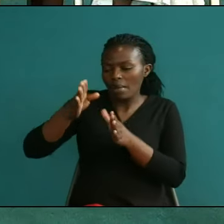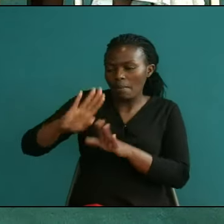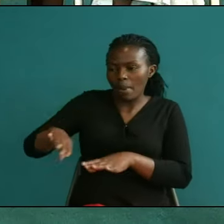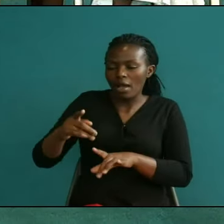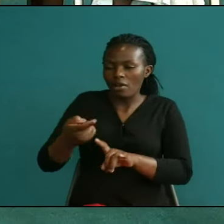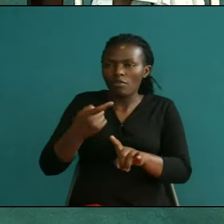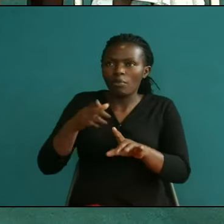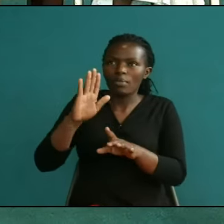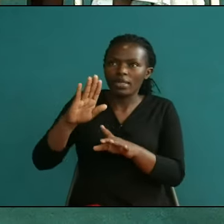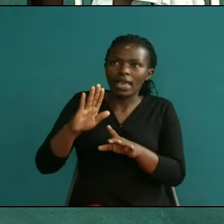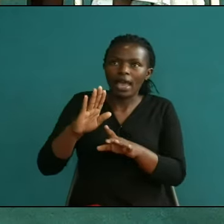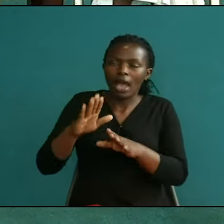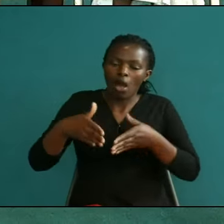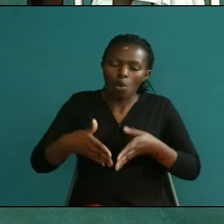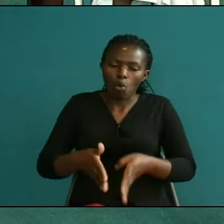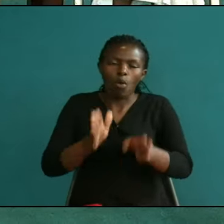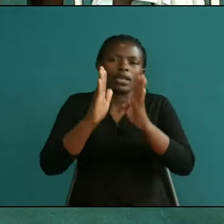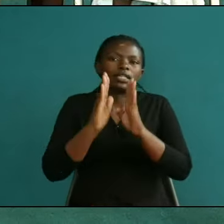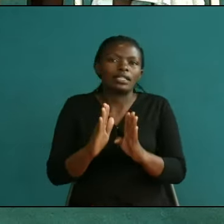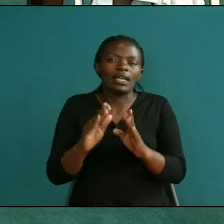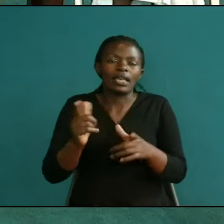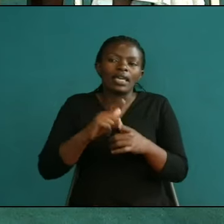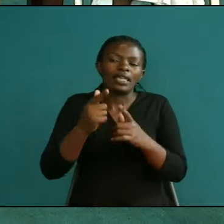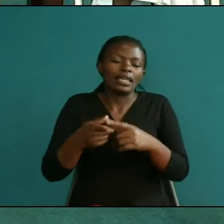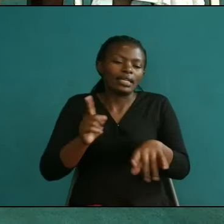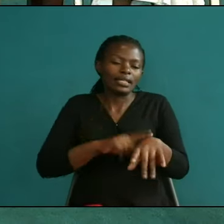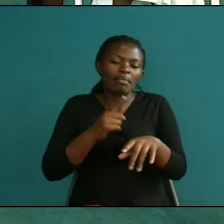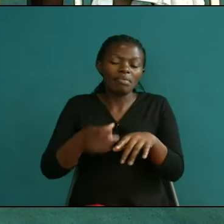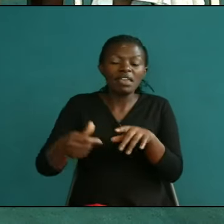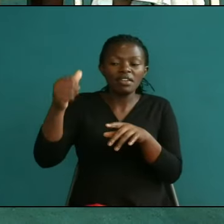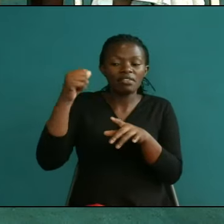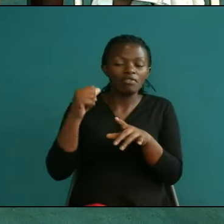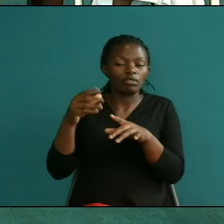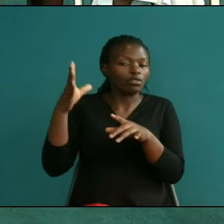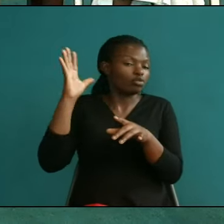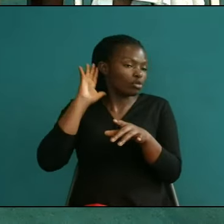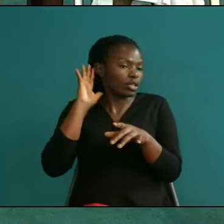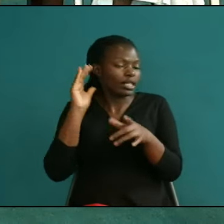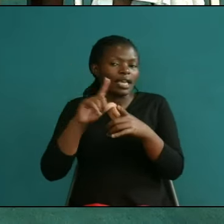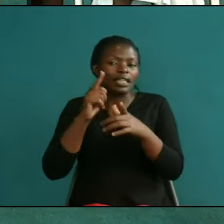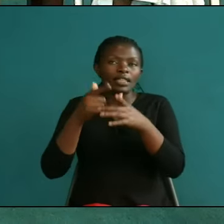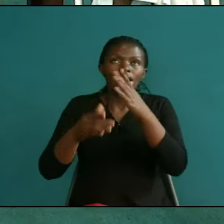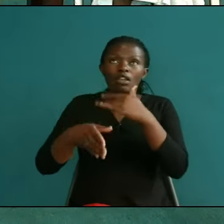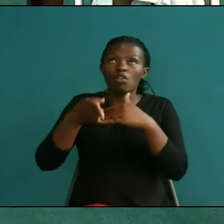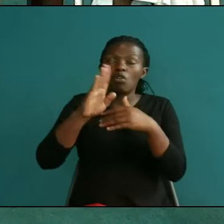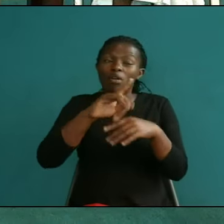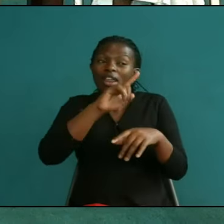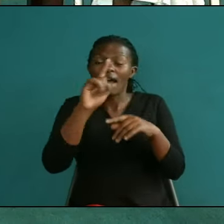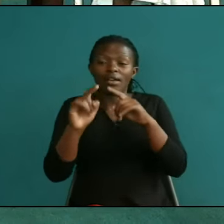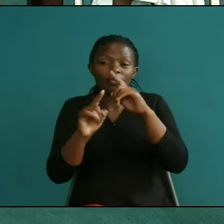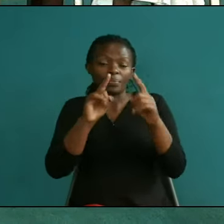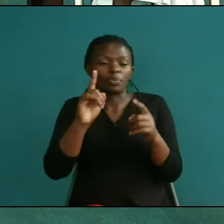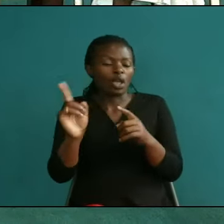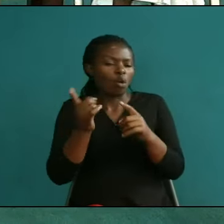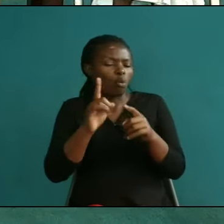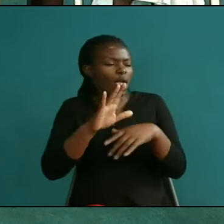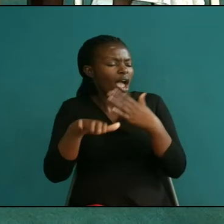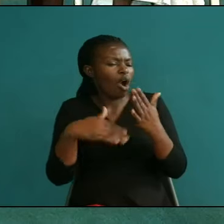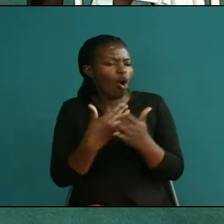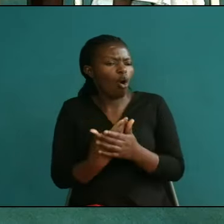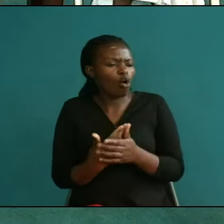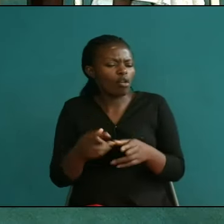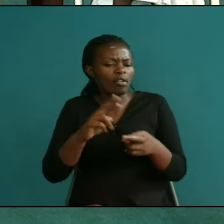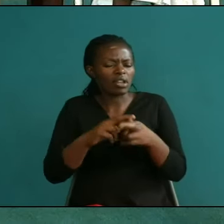Despite these warnings, the ancestors refused to listen. God asks, "Where are your ancestors now?" emphasizing